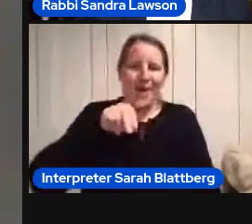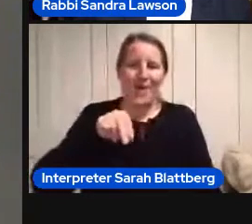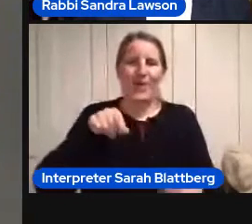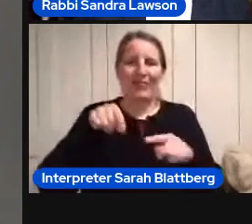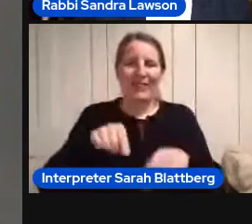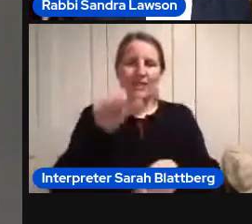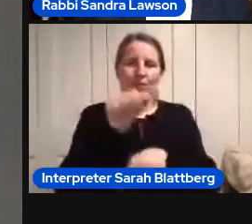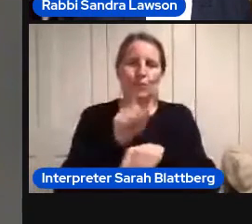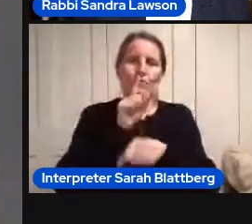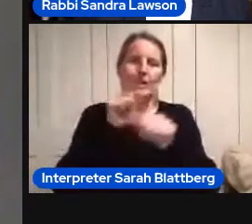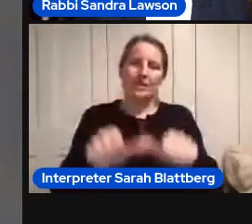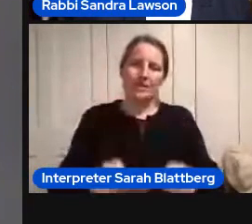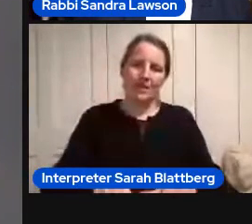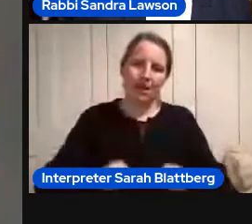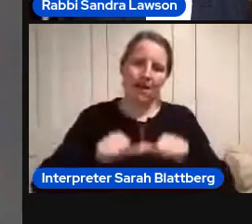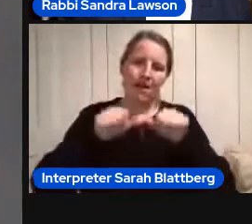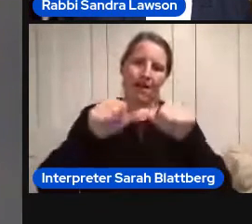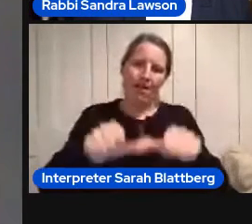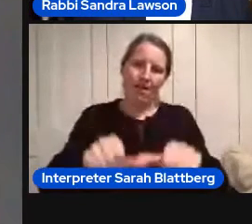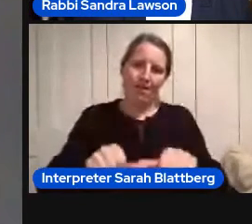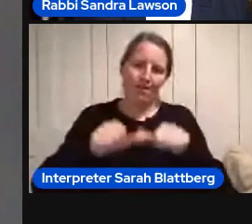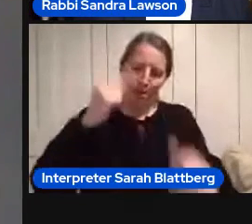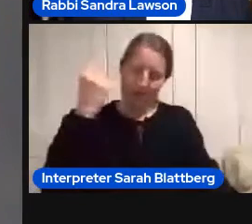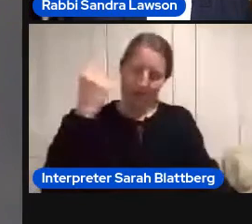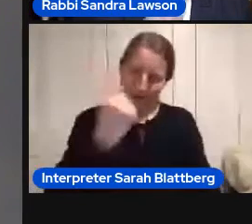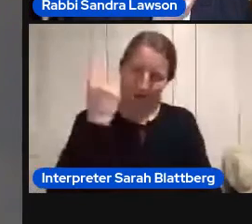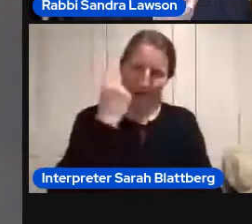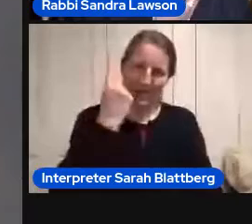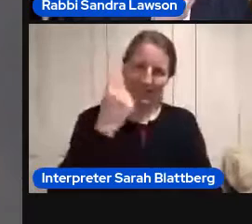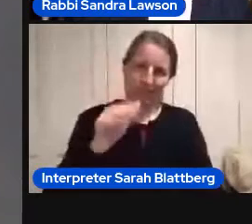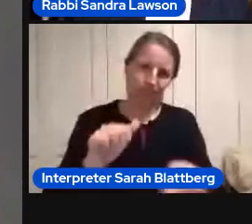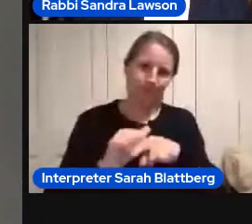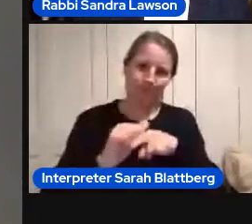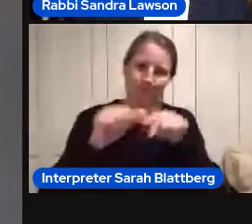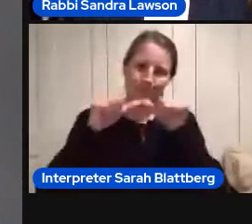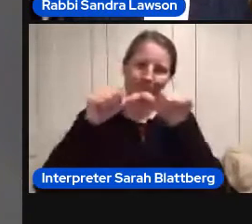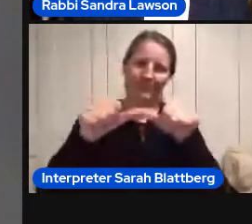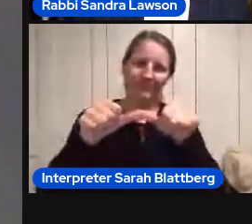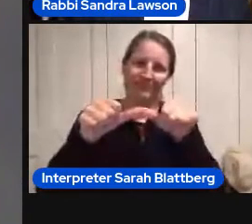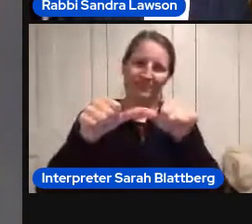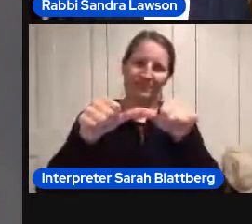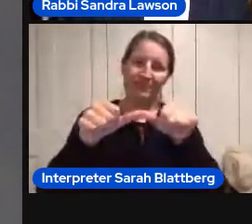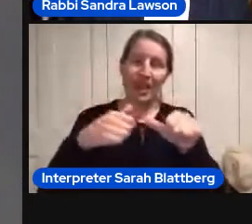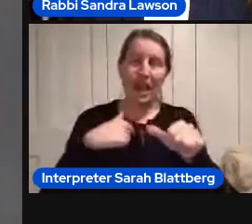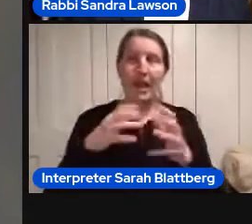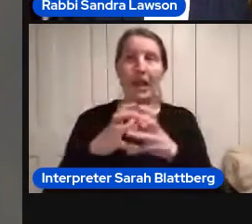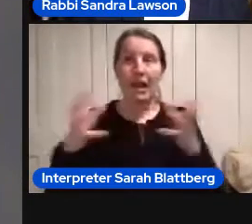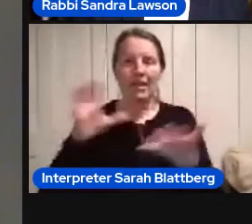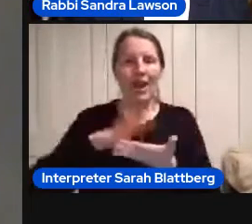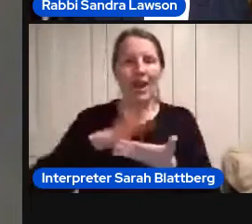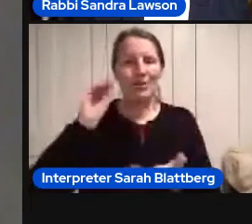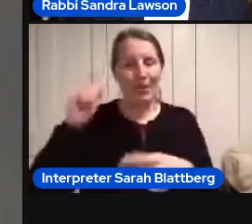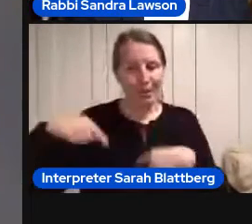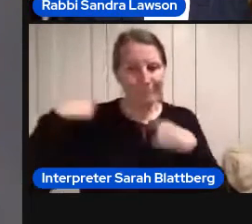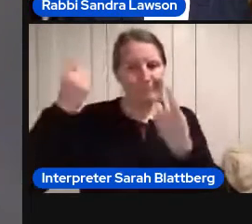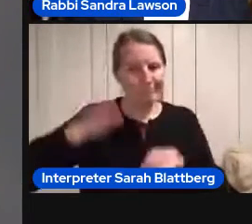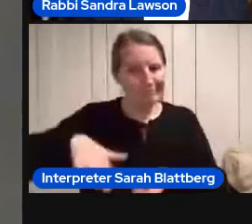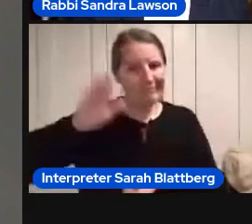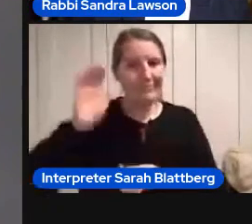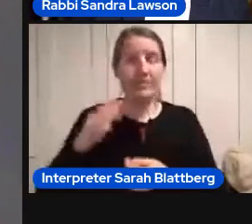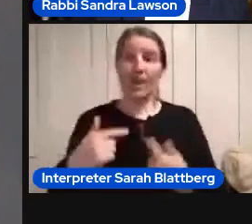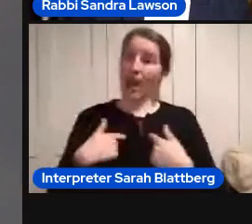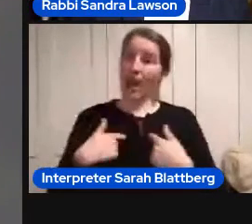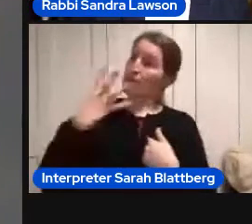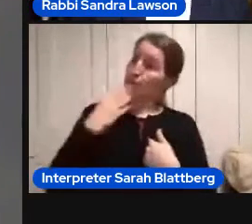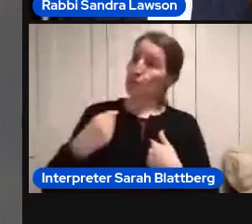this work is an ongoing, evergreen practice. I had much more to learn, and that just because I was